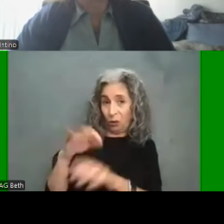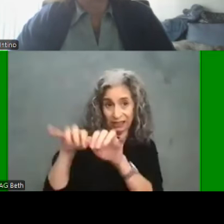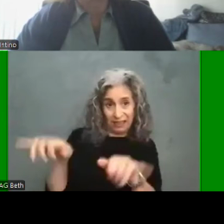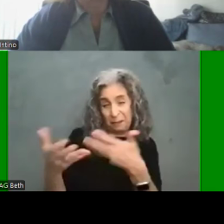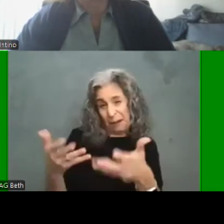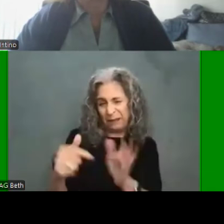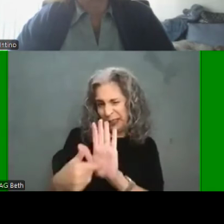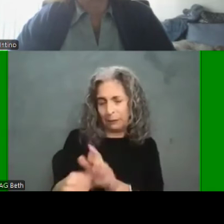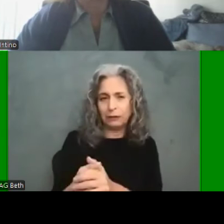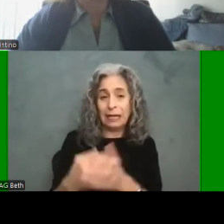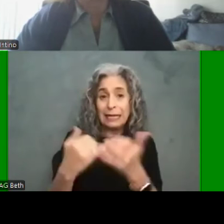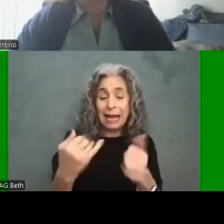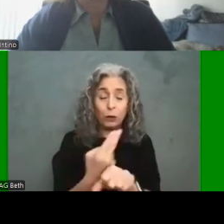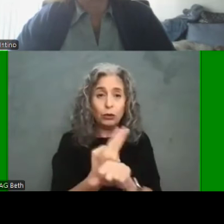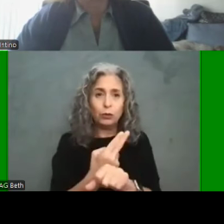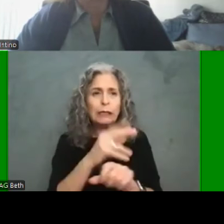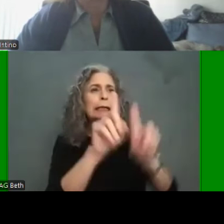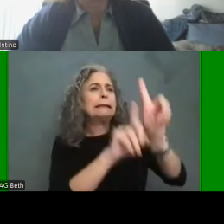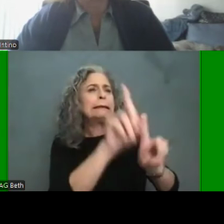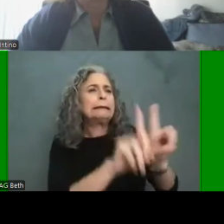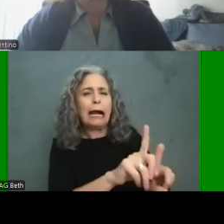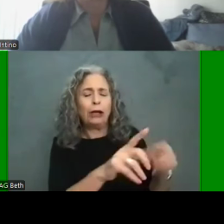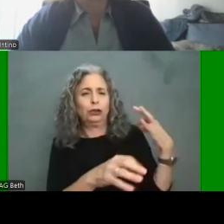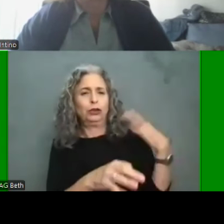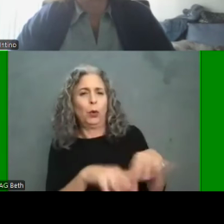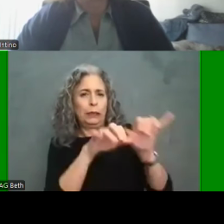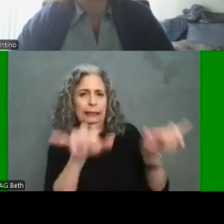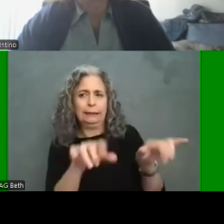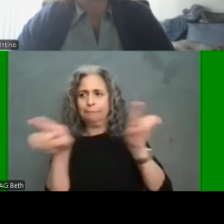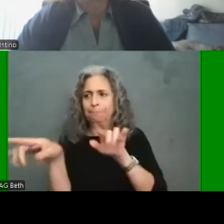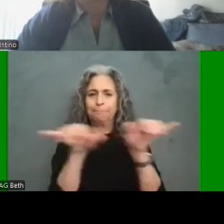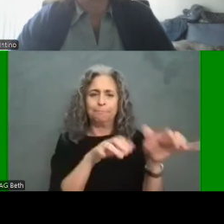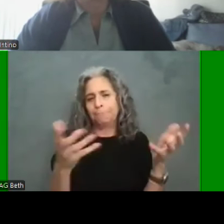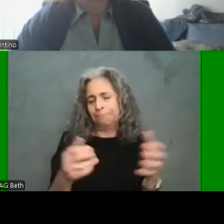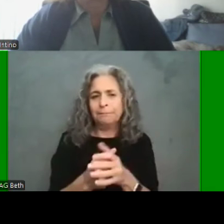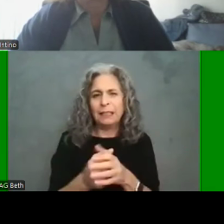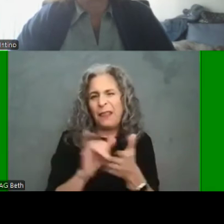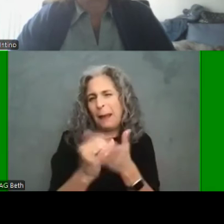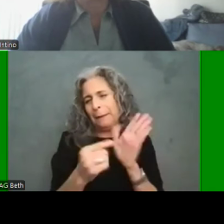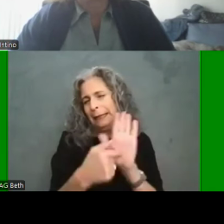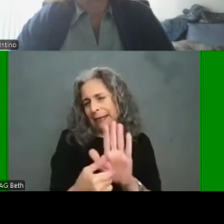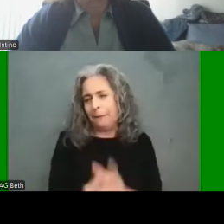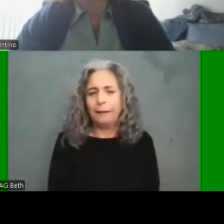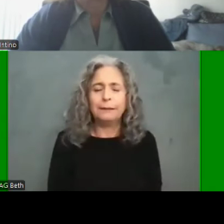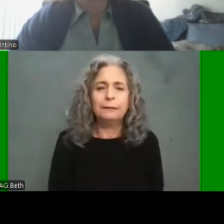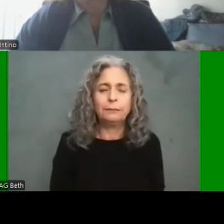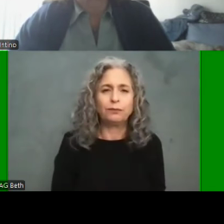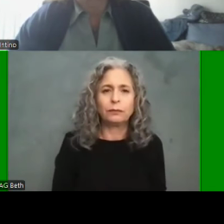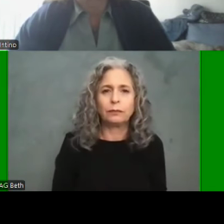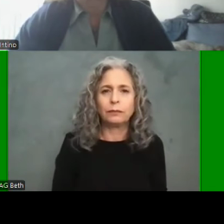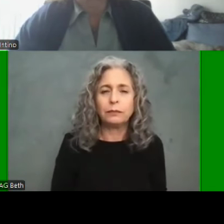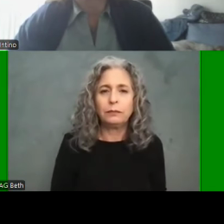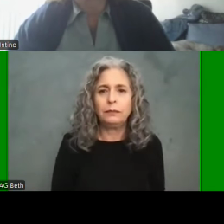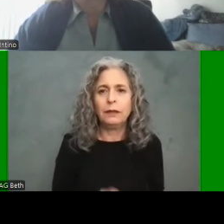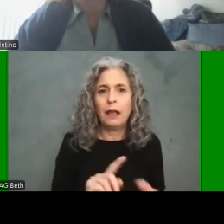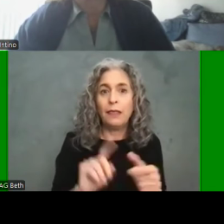system. Now you've got to use a STAR scoring system. That might be an example. So, and then